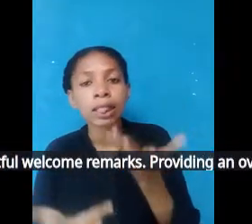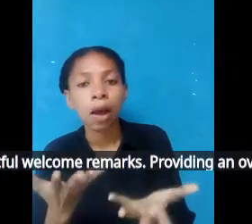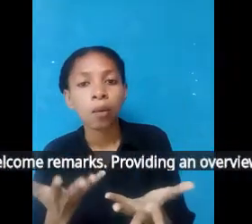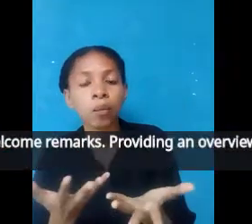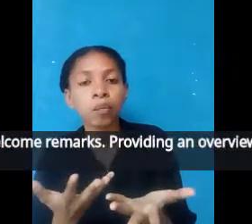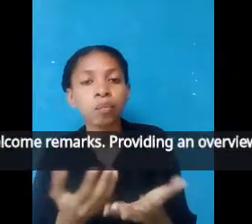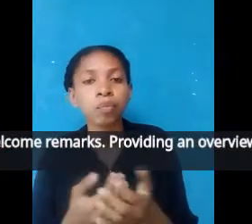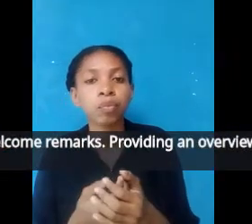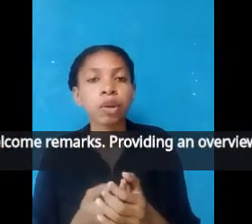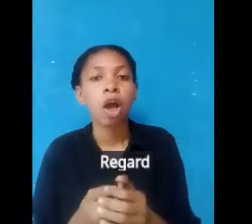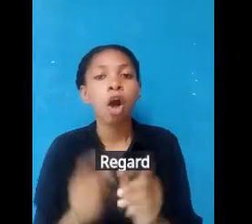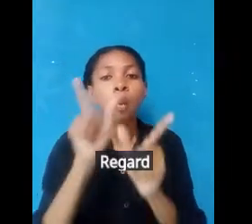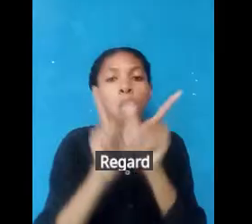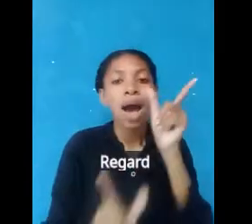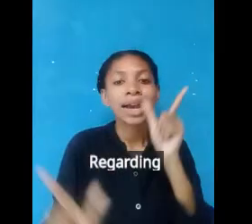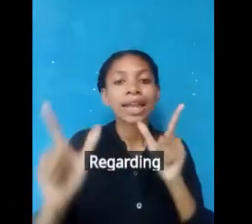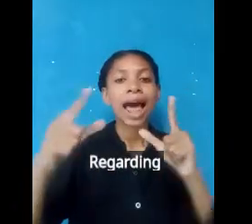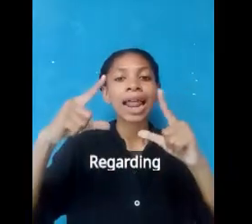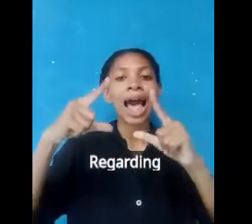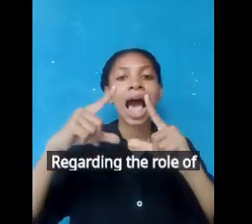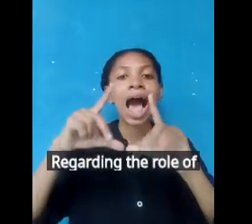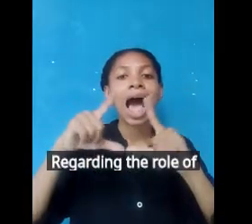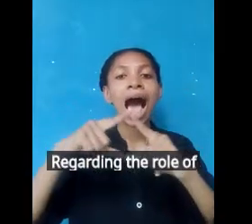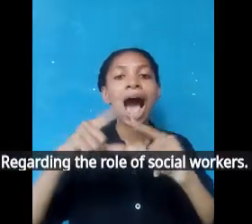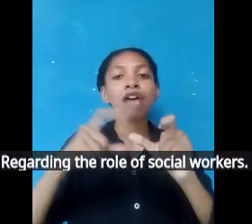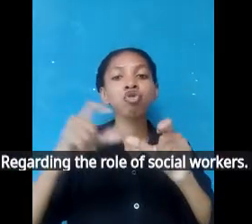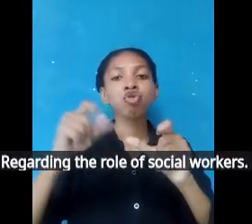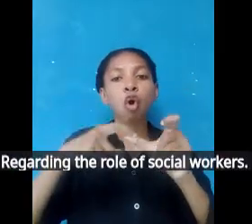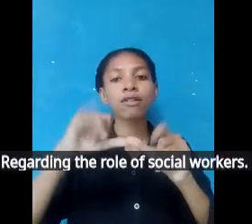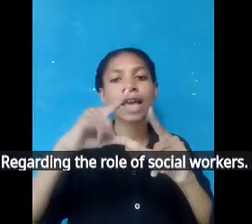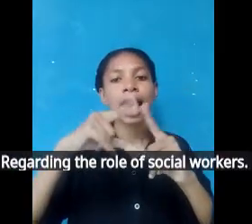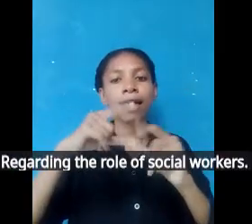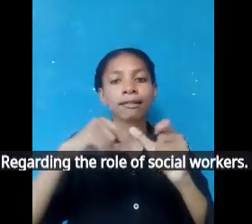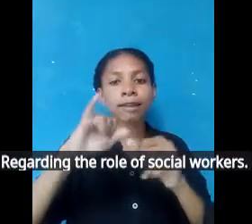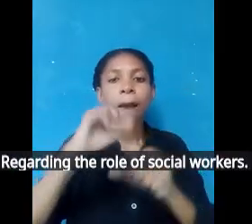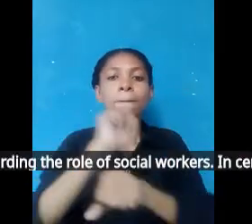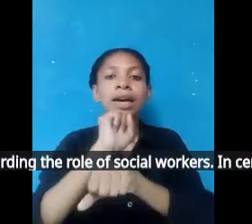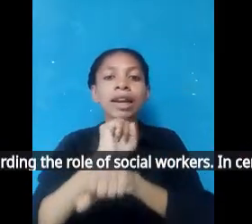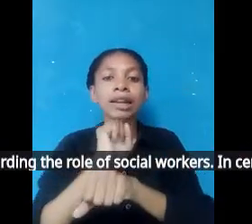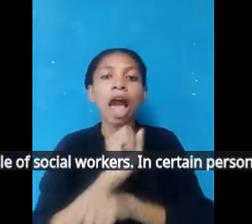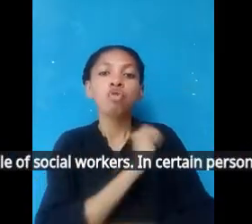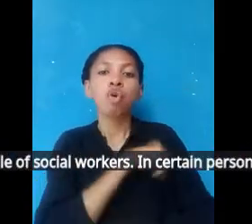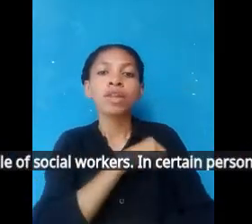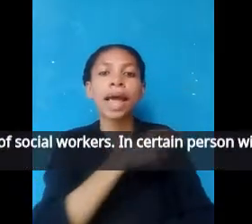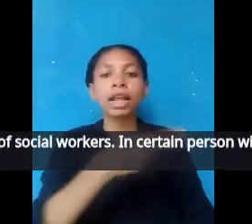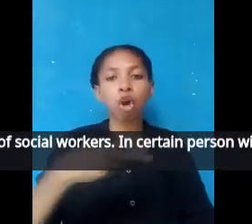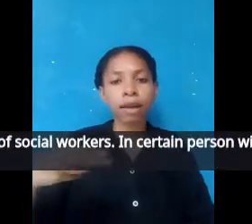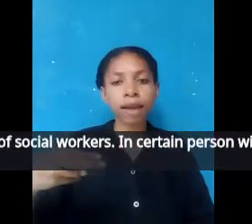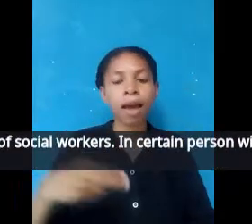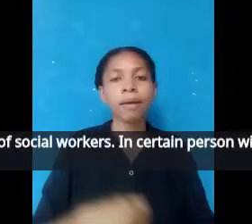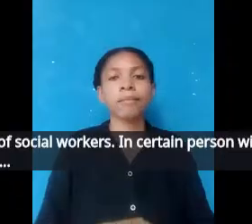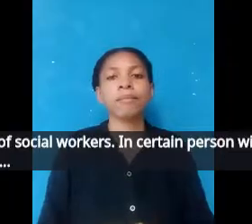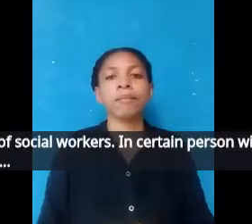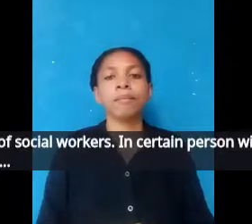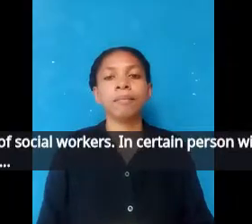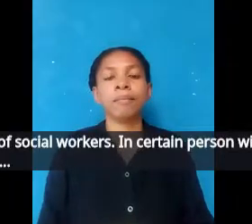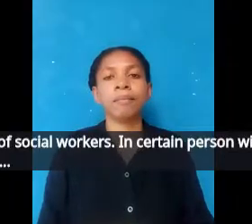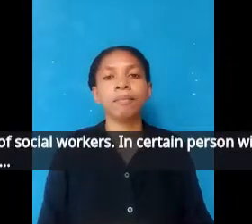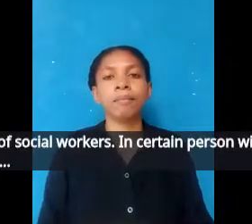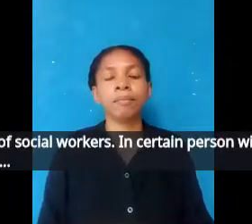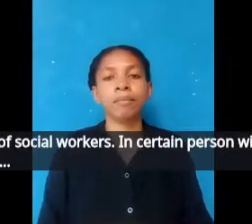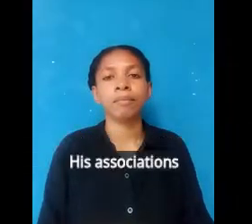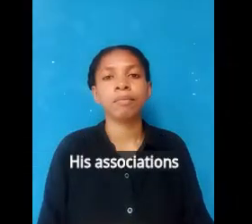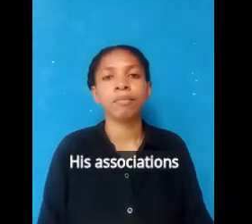context regarding the role of social workers in supporting persons with disabilities and for introducing his